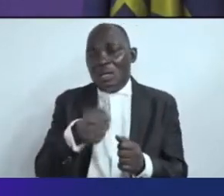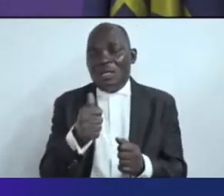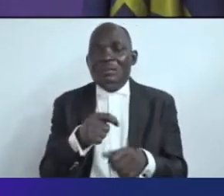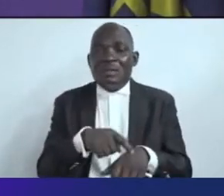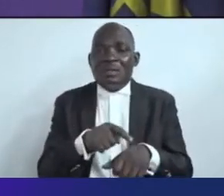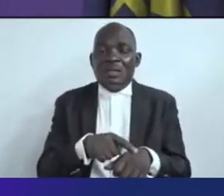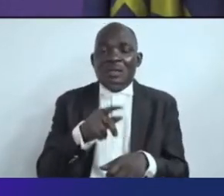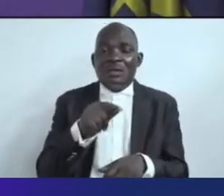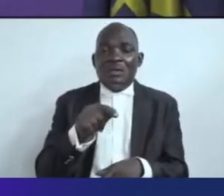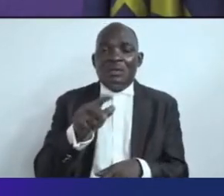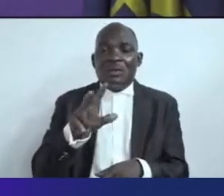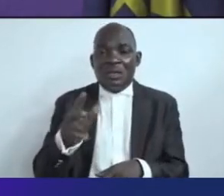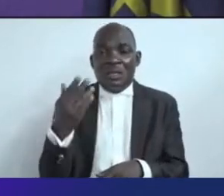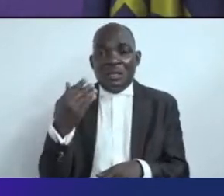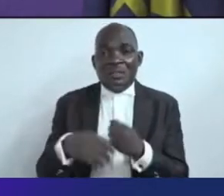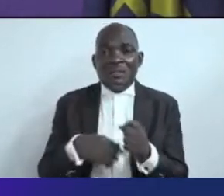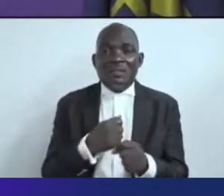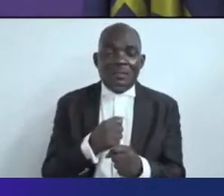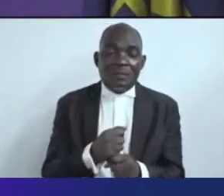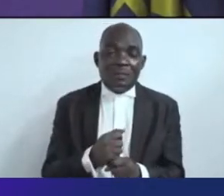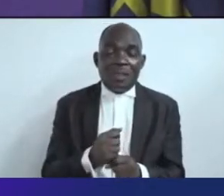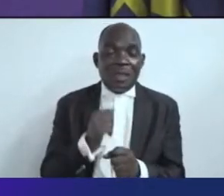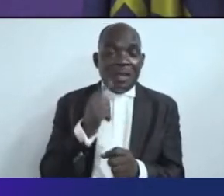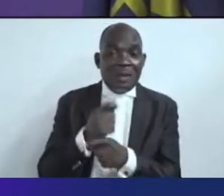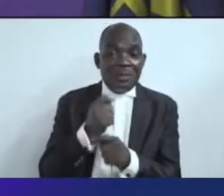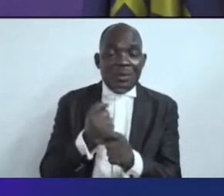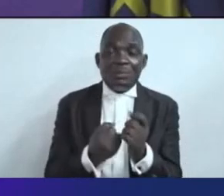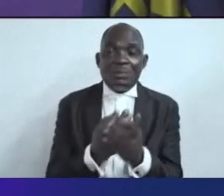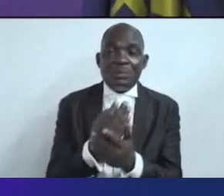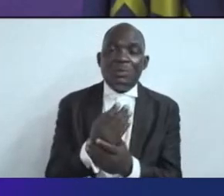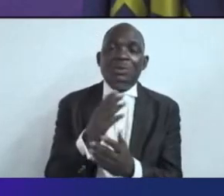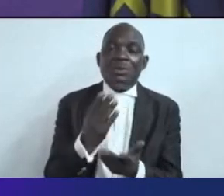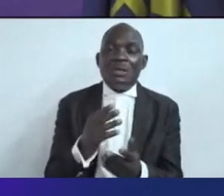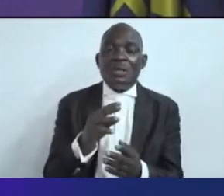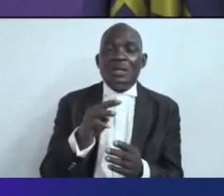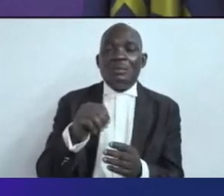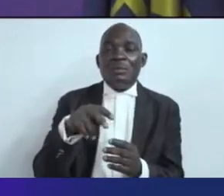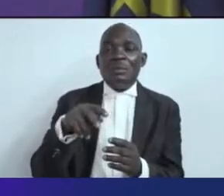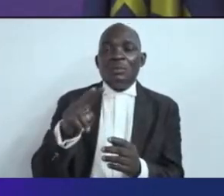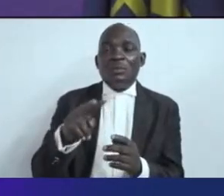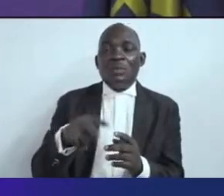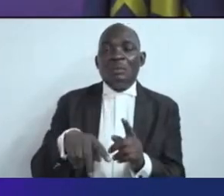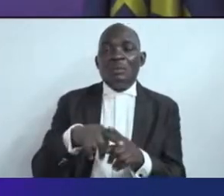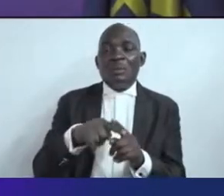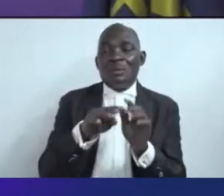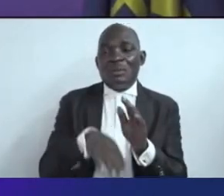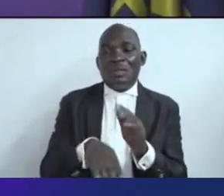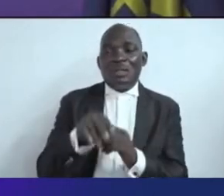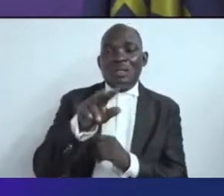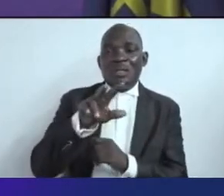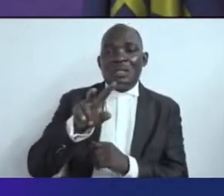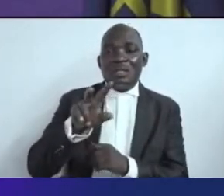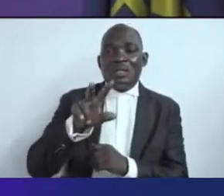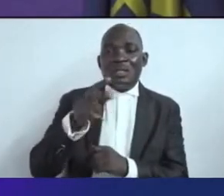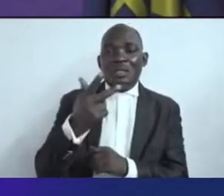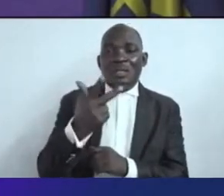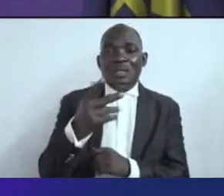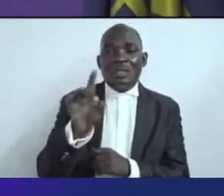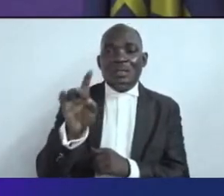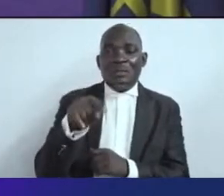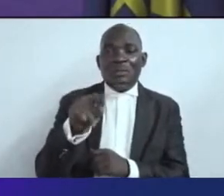in 2023. Annual growth in M2 Plus declined to 37.1% in